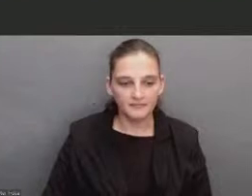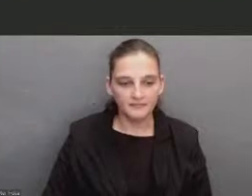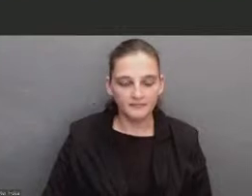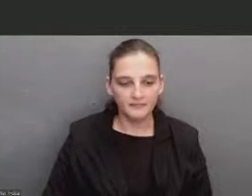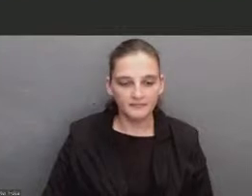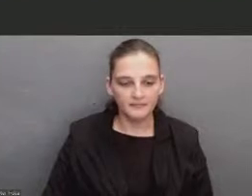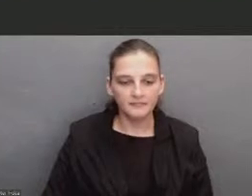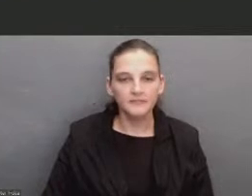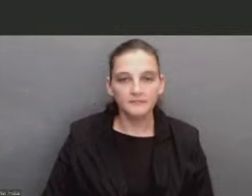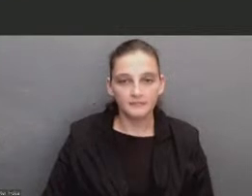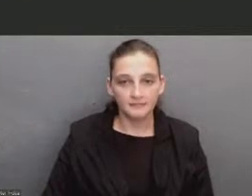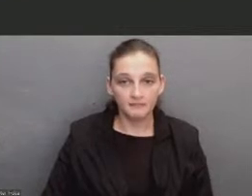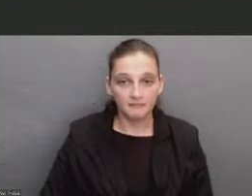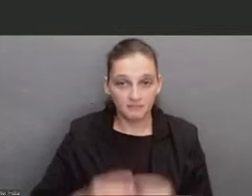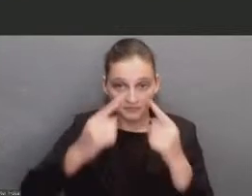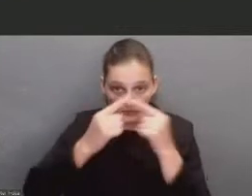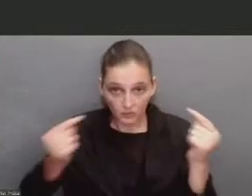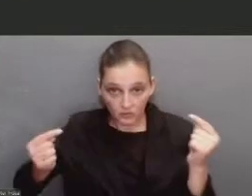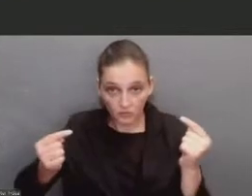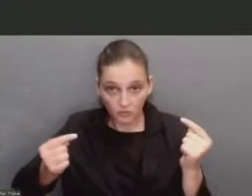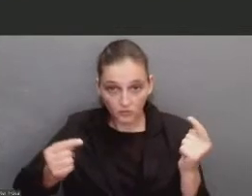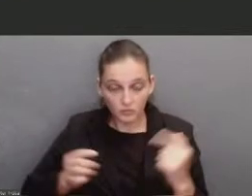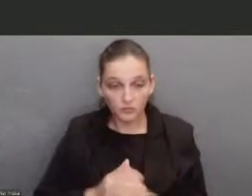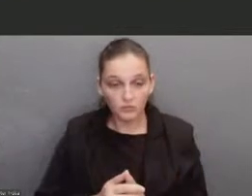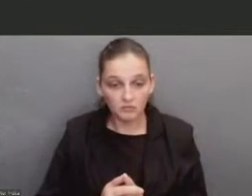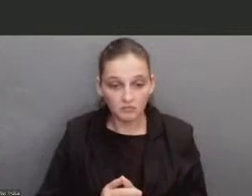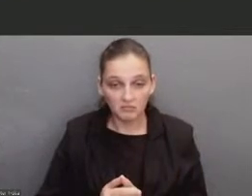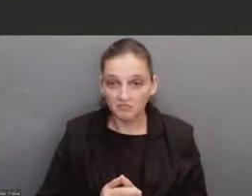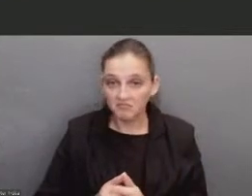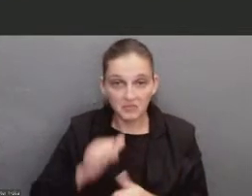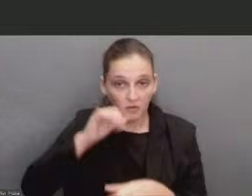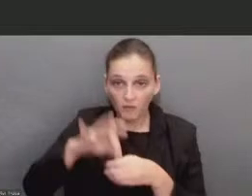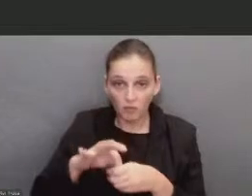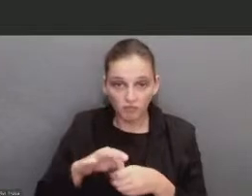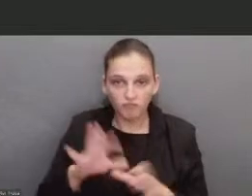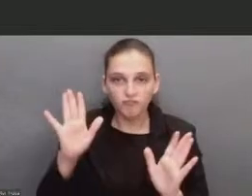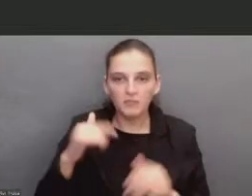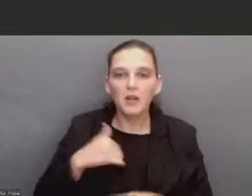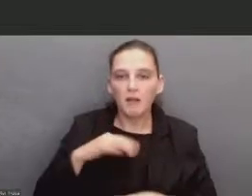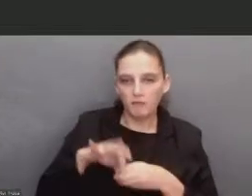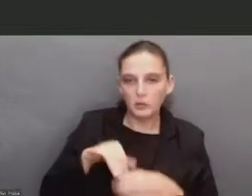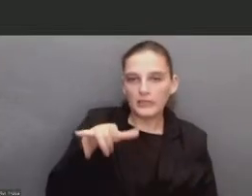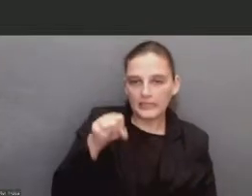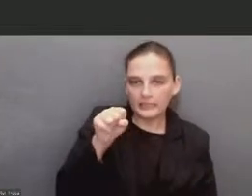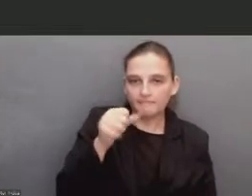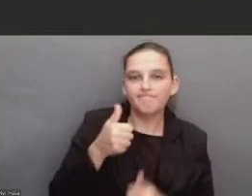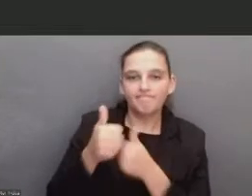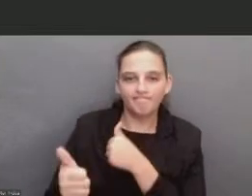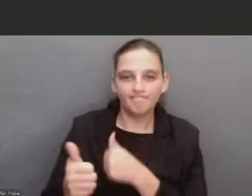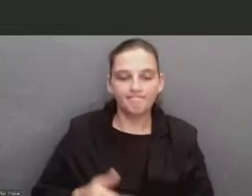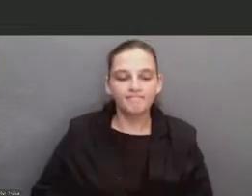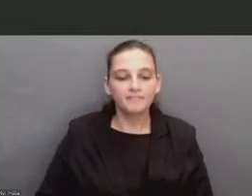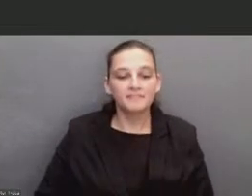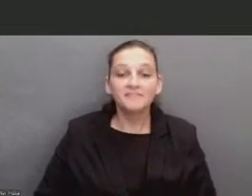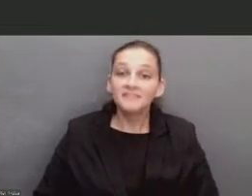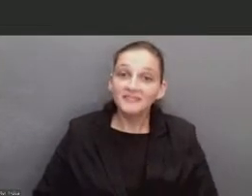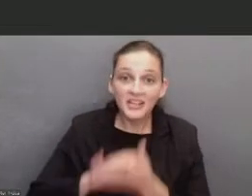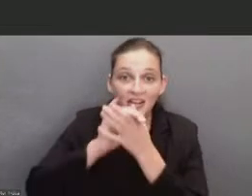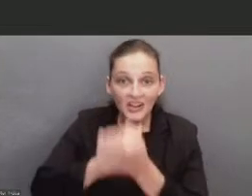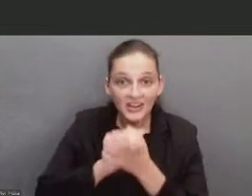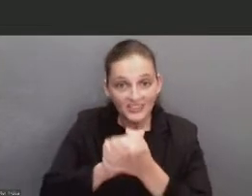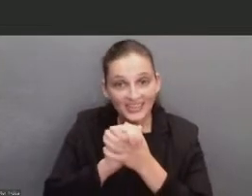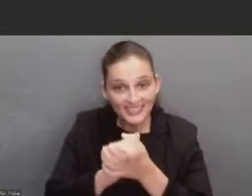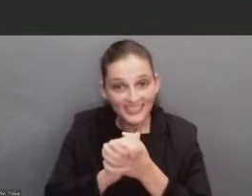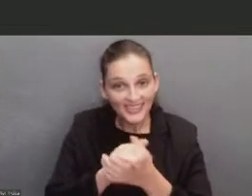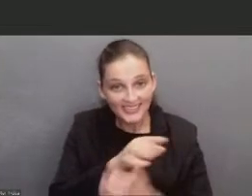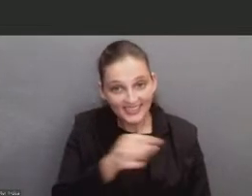Very good. Nays, abstentions. I vote yes, carries. Congratulations, task